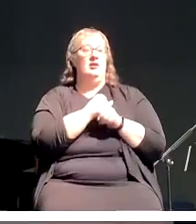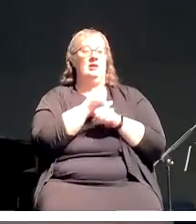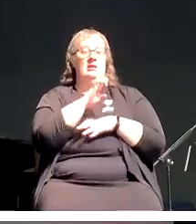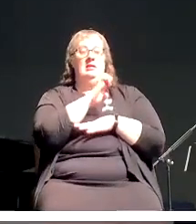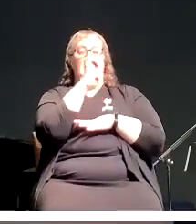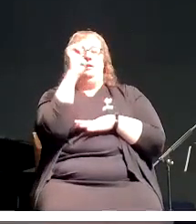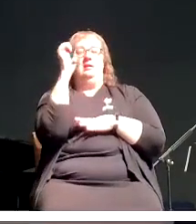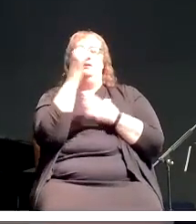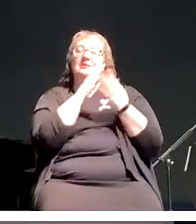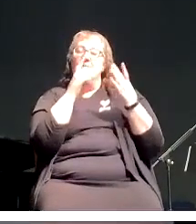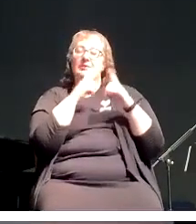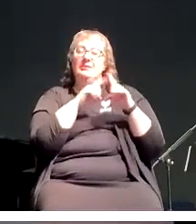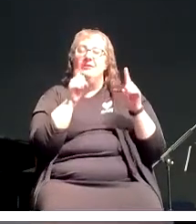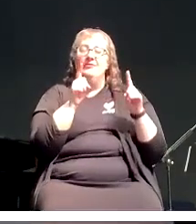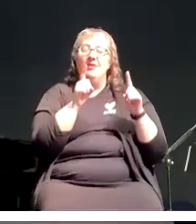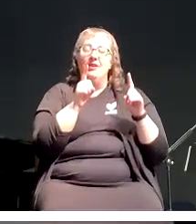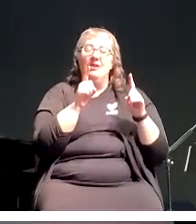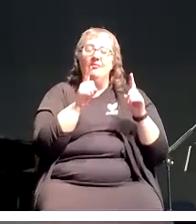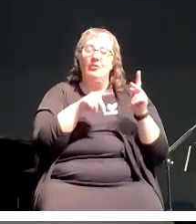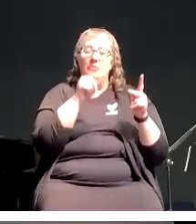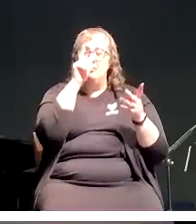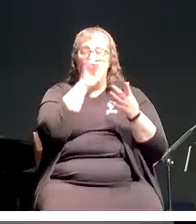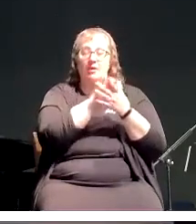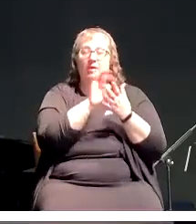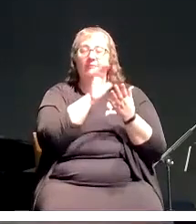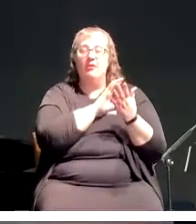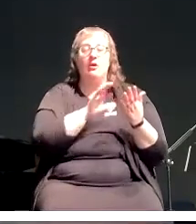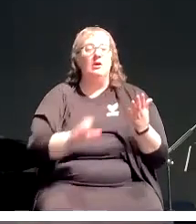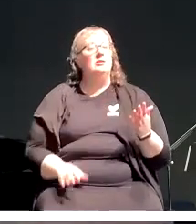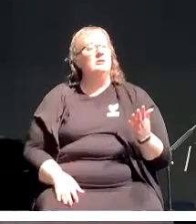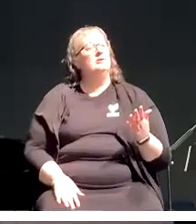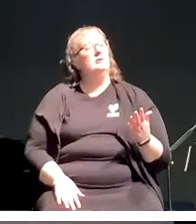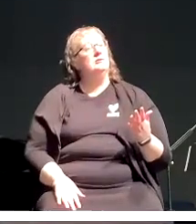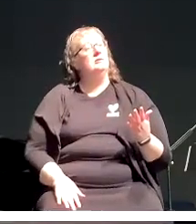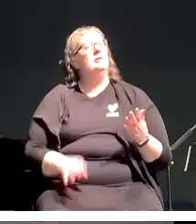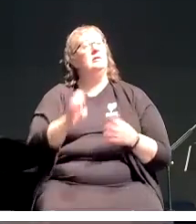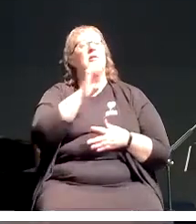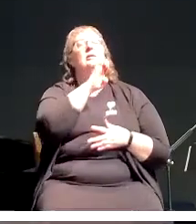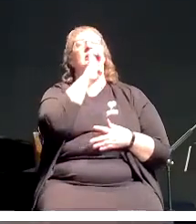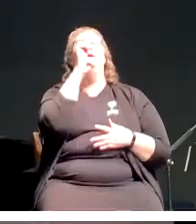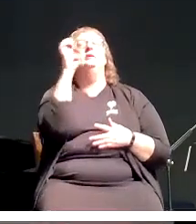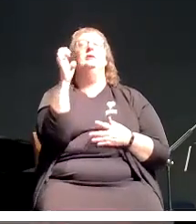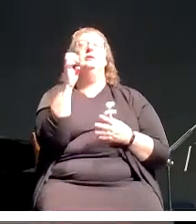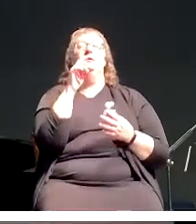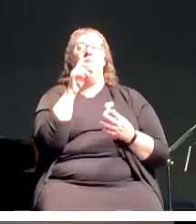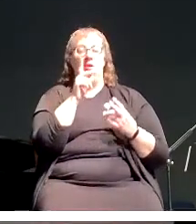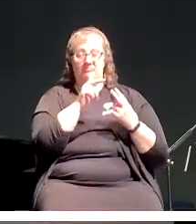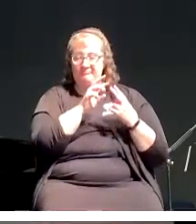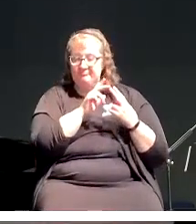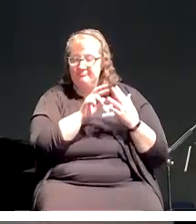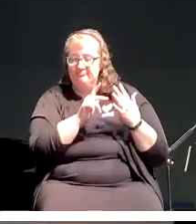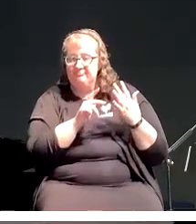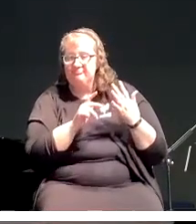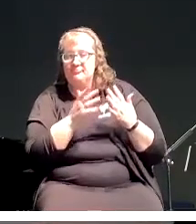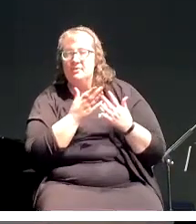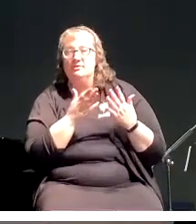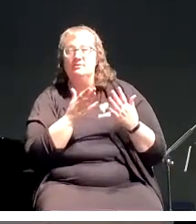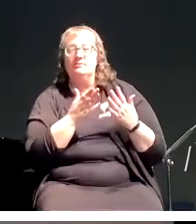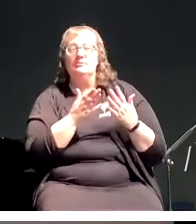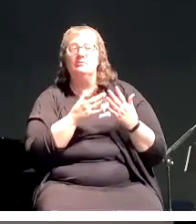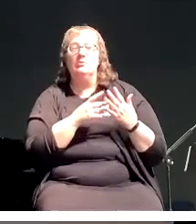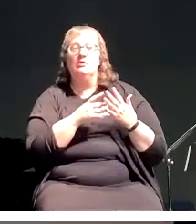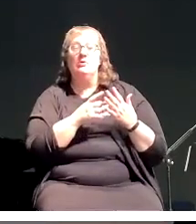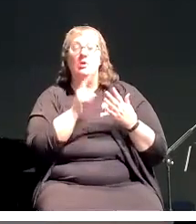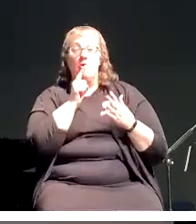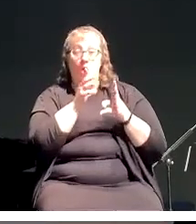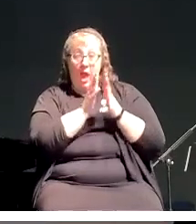is something different for those that believe in Christ. Easter is about a couple of things. When you actually go